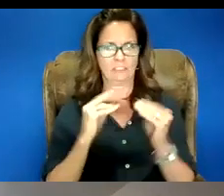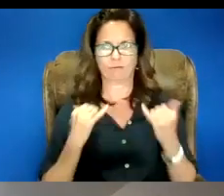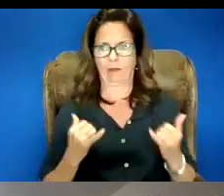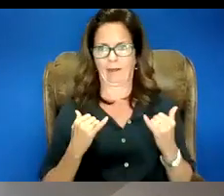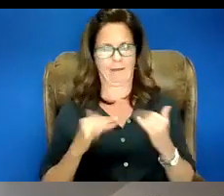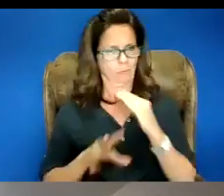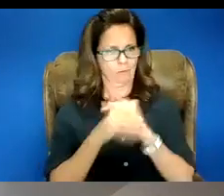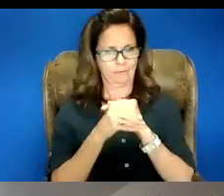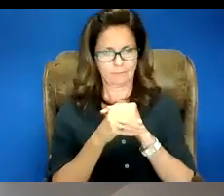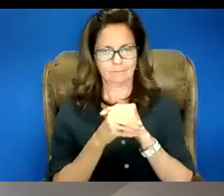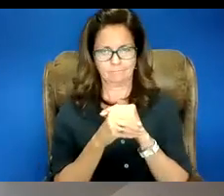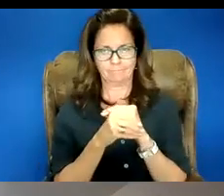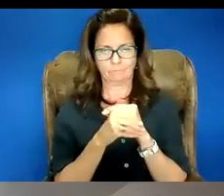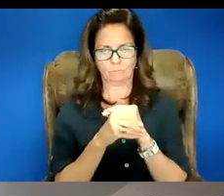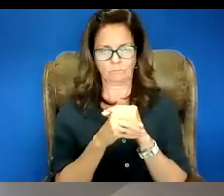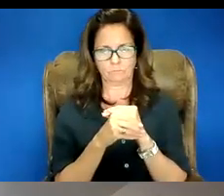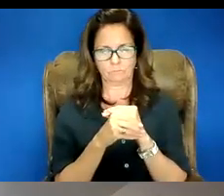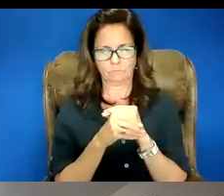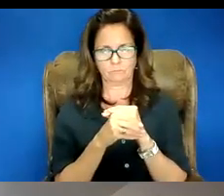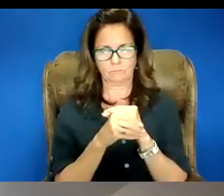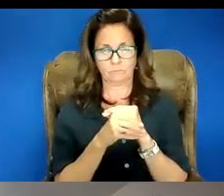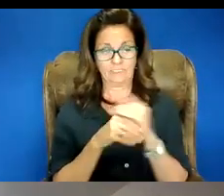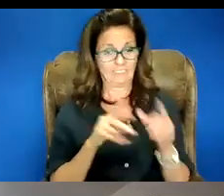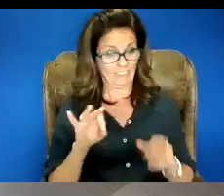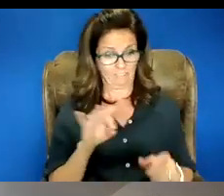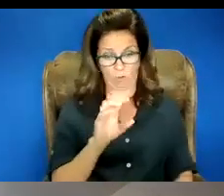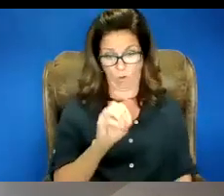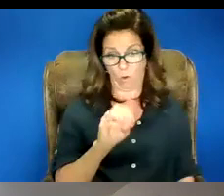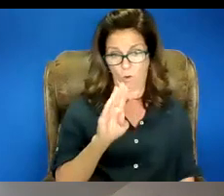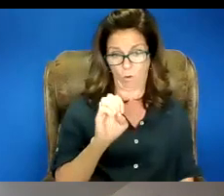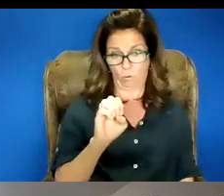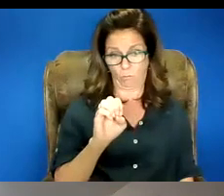If that's the case, then